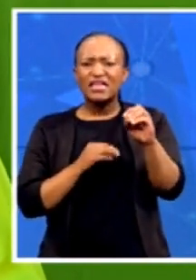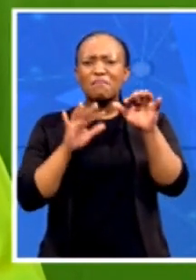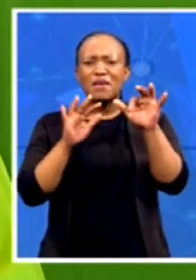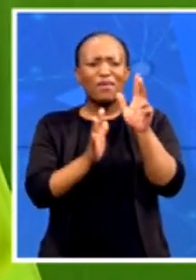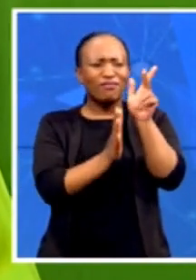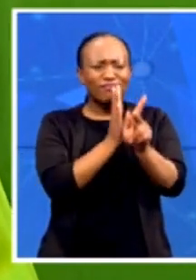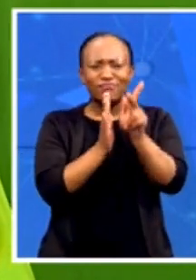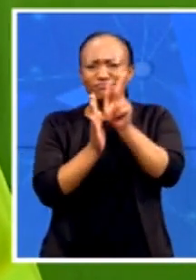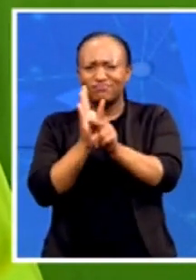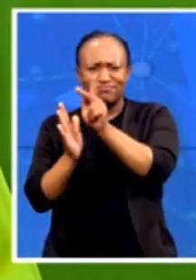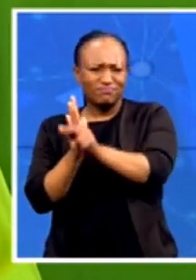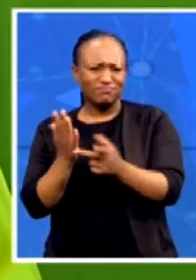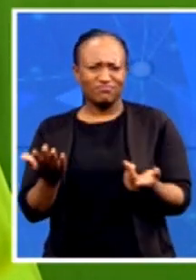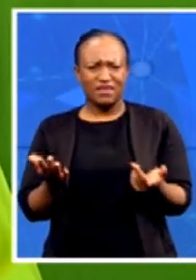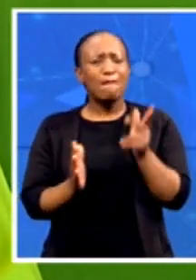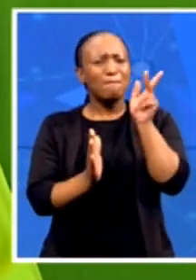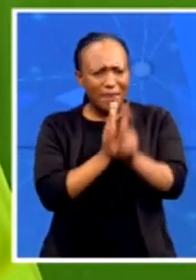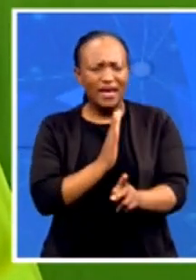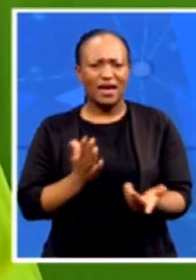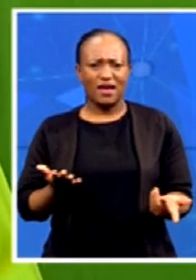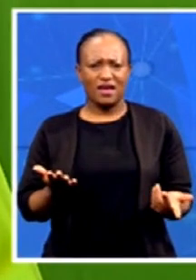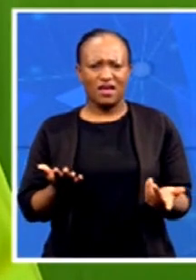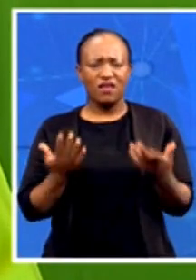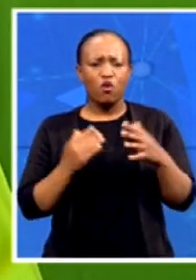by internal ANC factions.